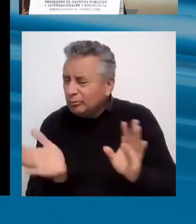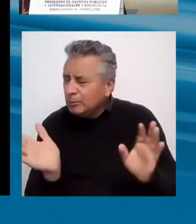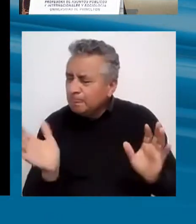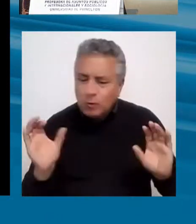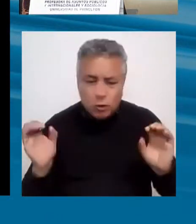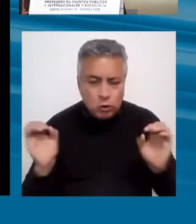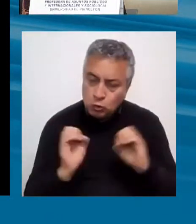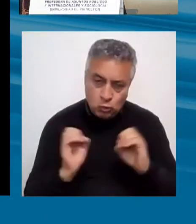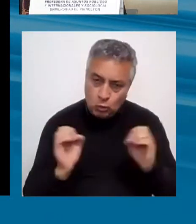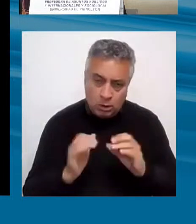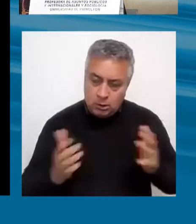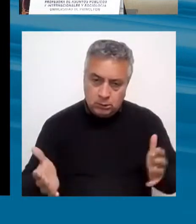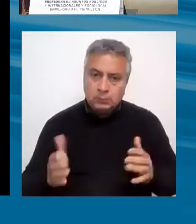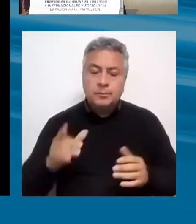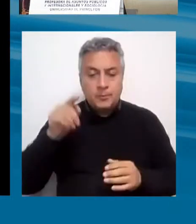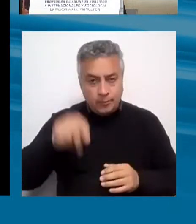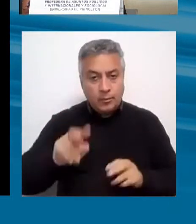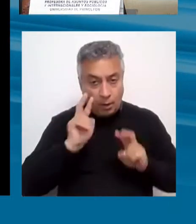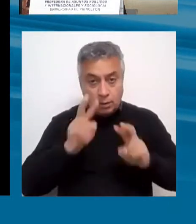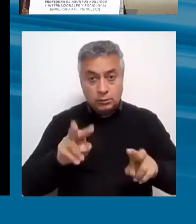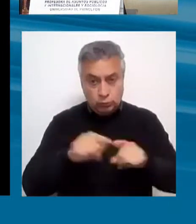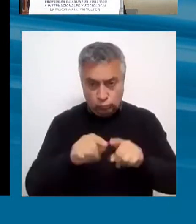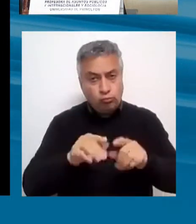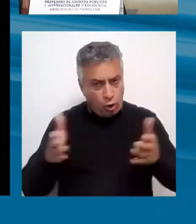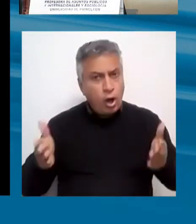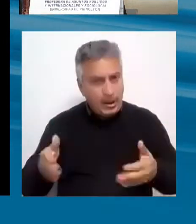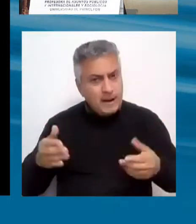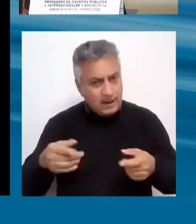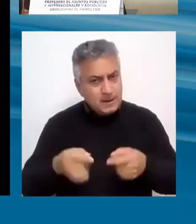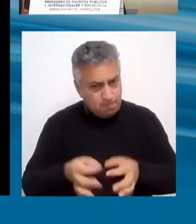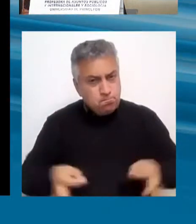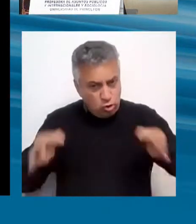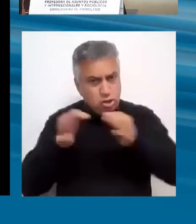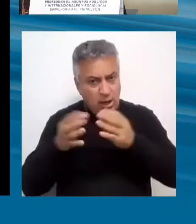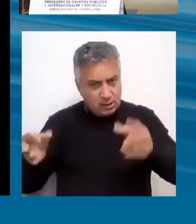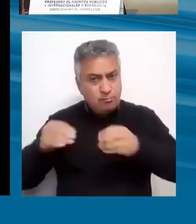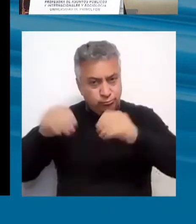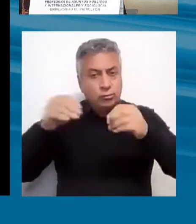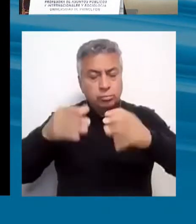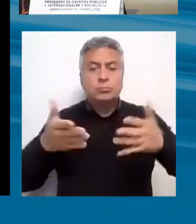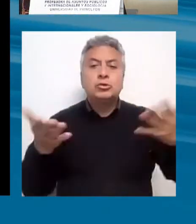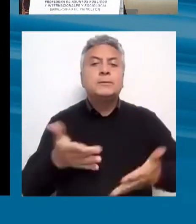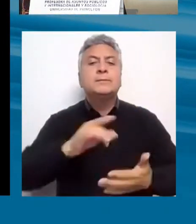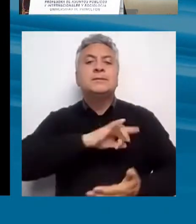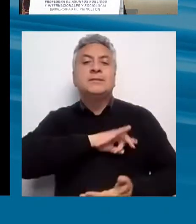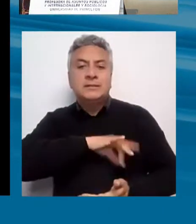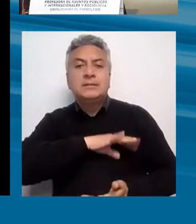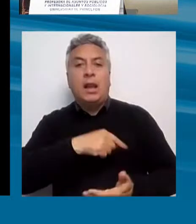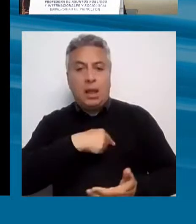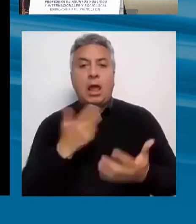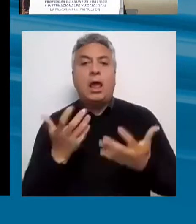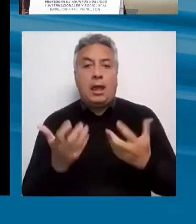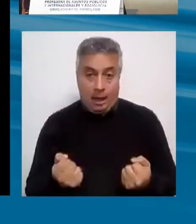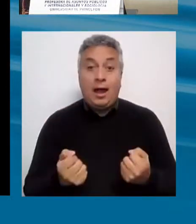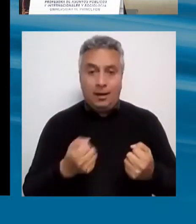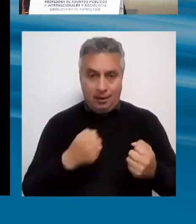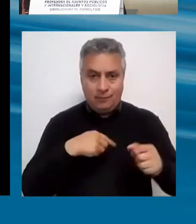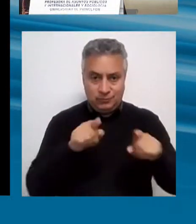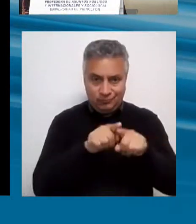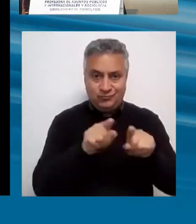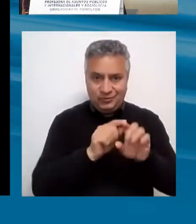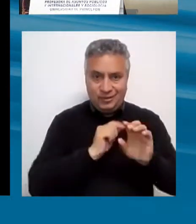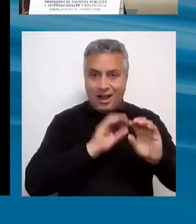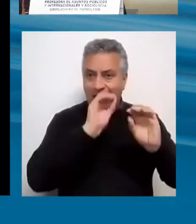is a deficiency. I use the Chilean case because we do have the